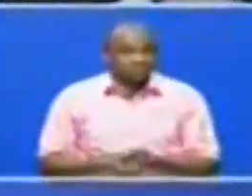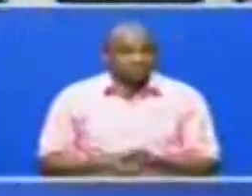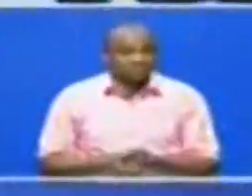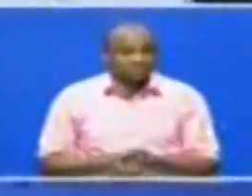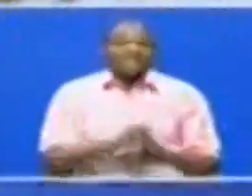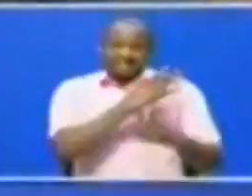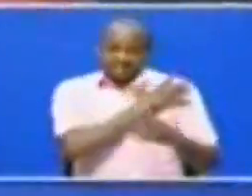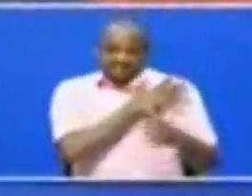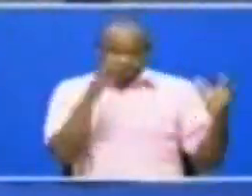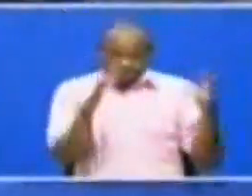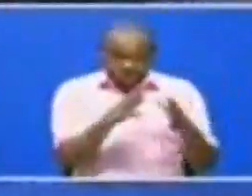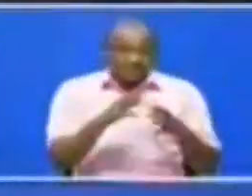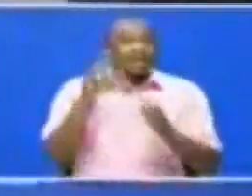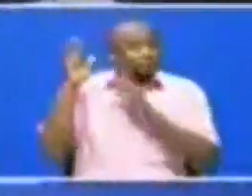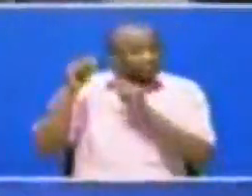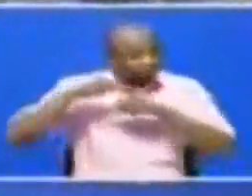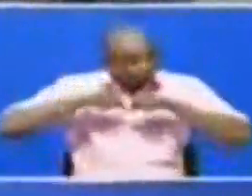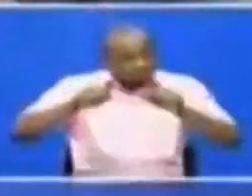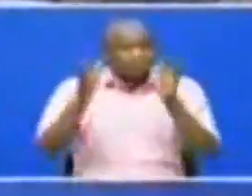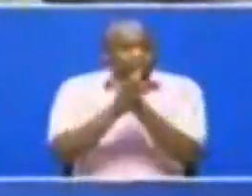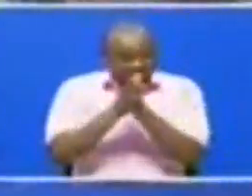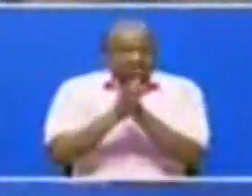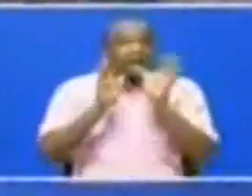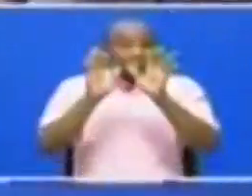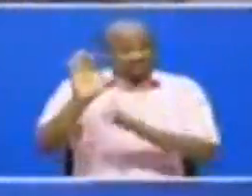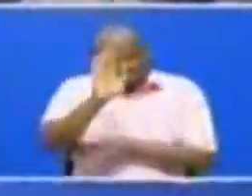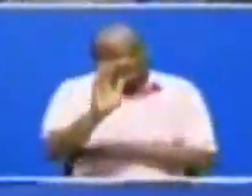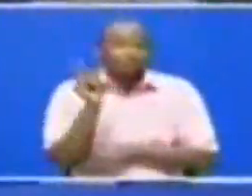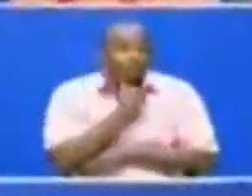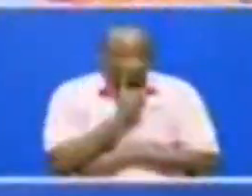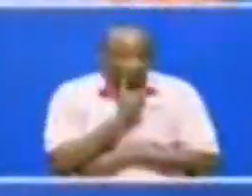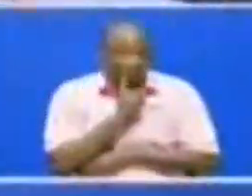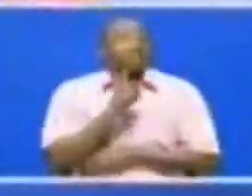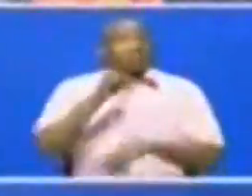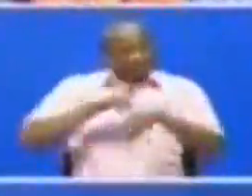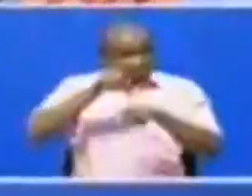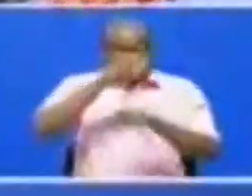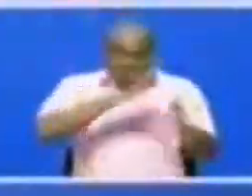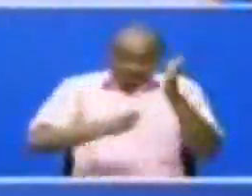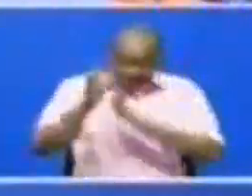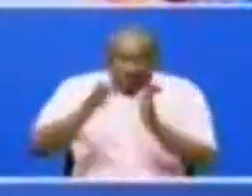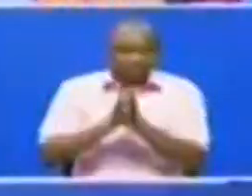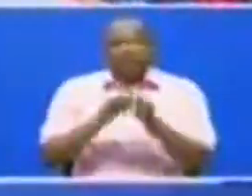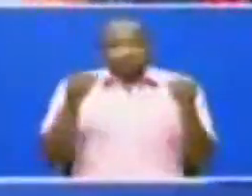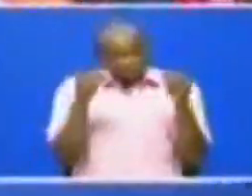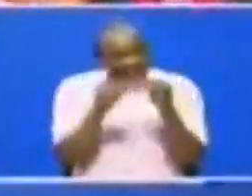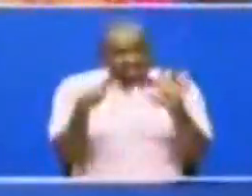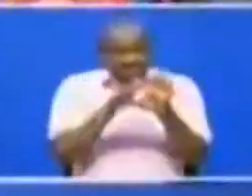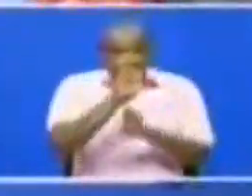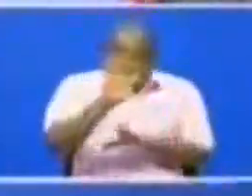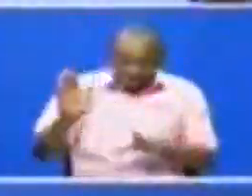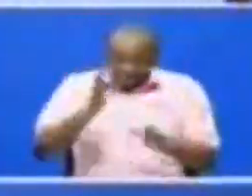The NASA team is expected to continue with their countrywide campaigns tomorrow, even as they plan a retreat of their members